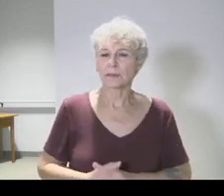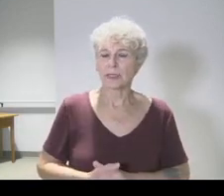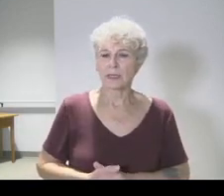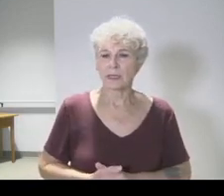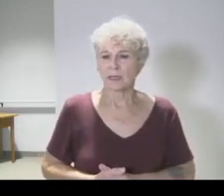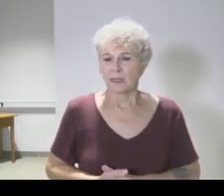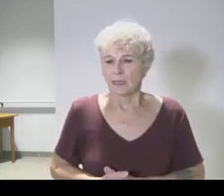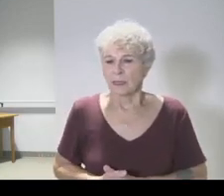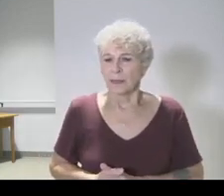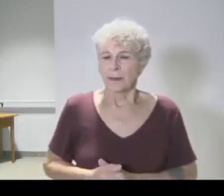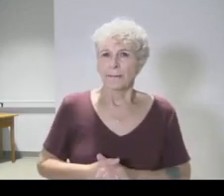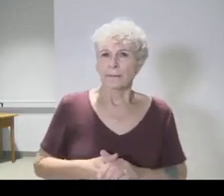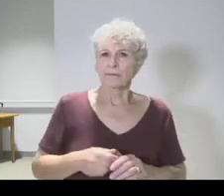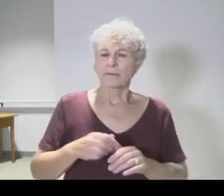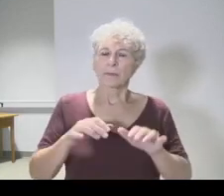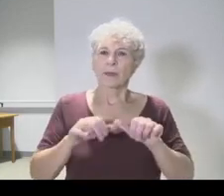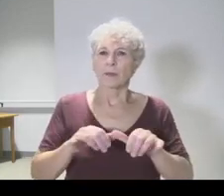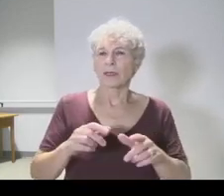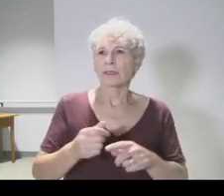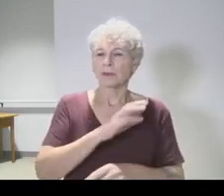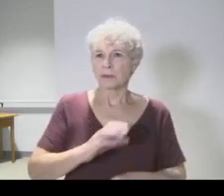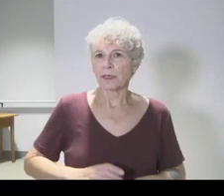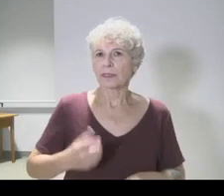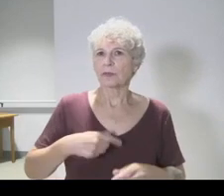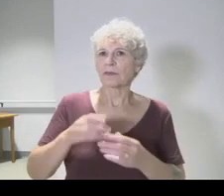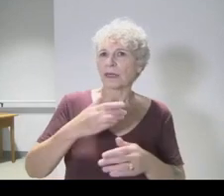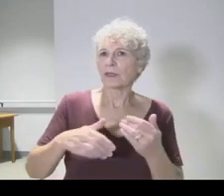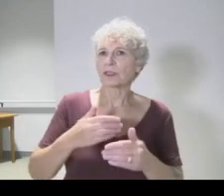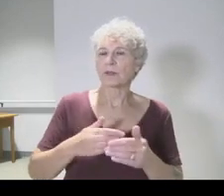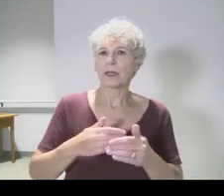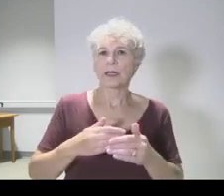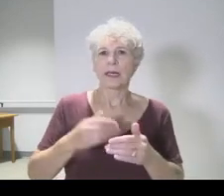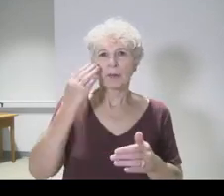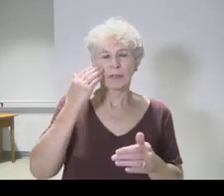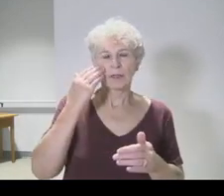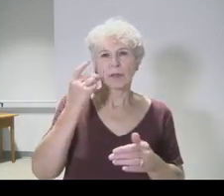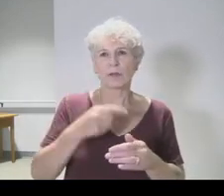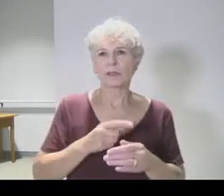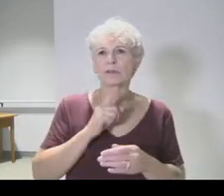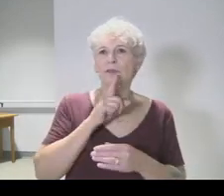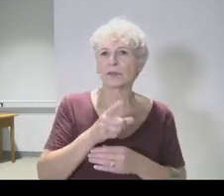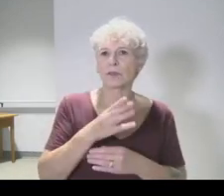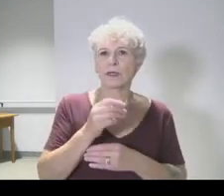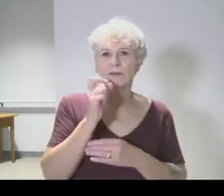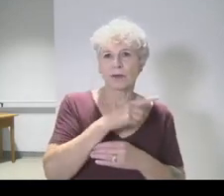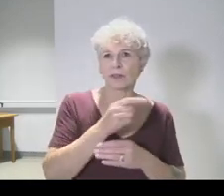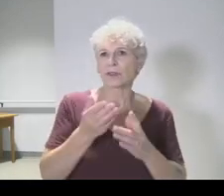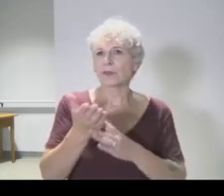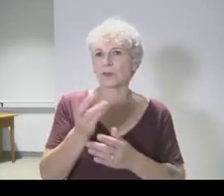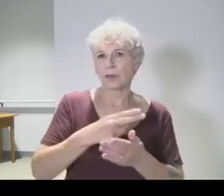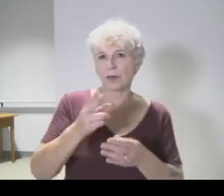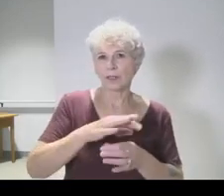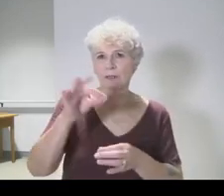By abiding in Christ, we fellowship with him and discern what is true and what is false through the Holy Spirit. And as we